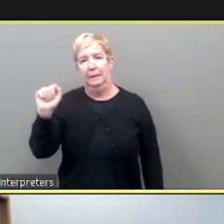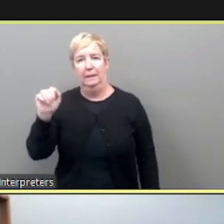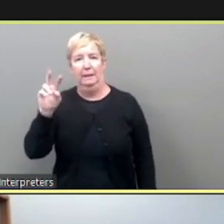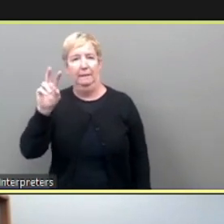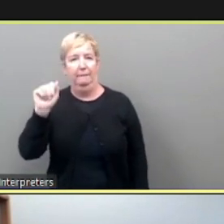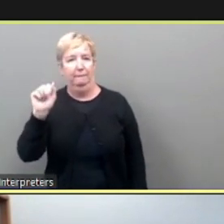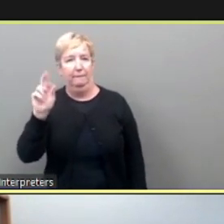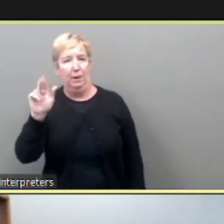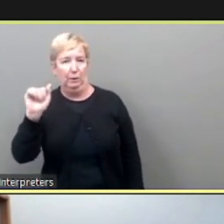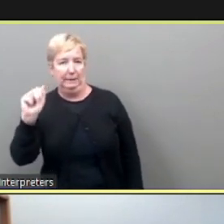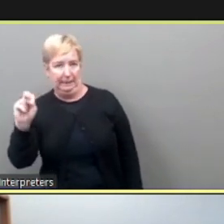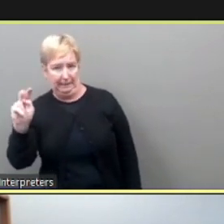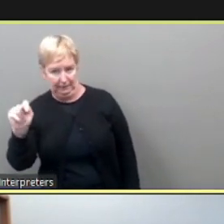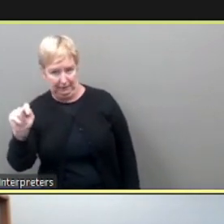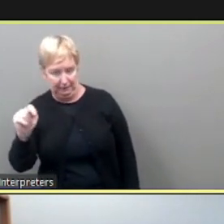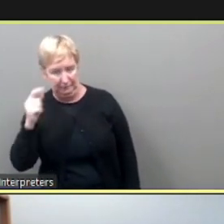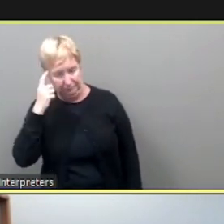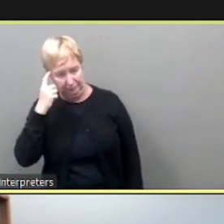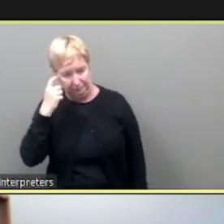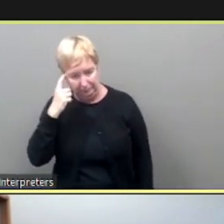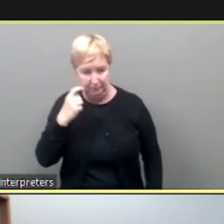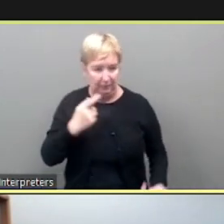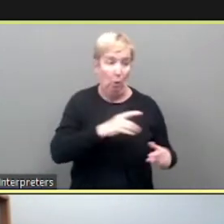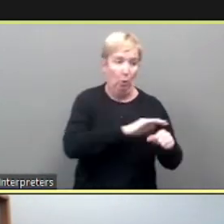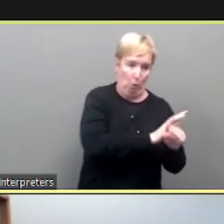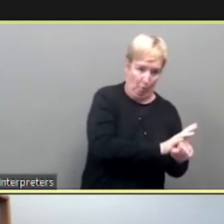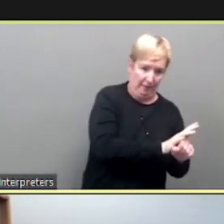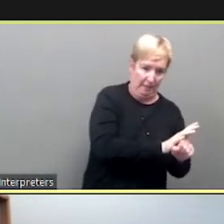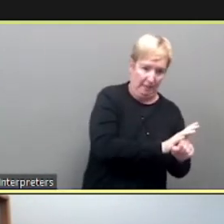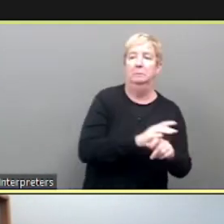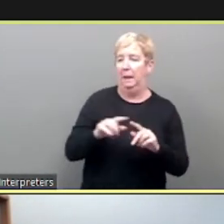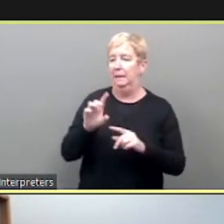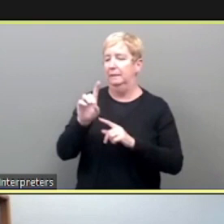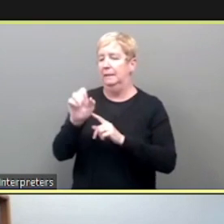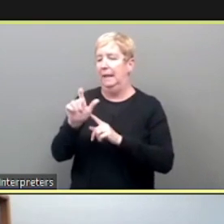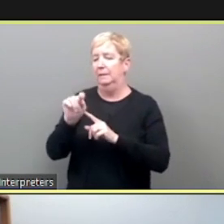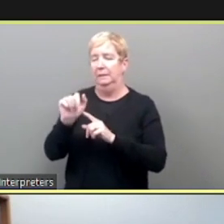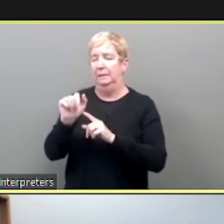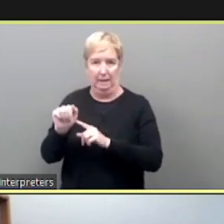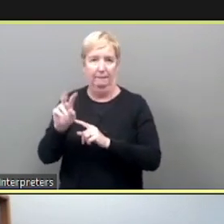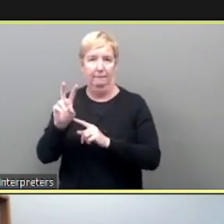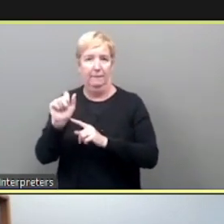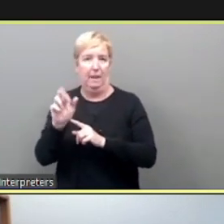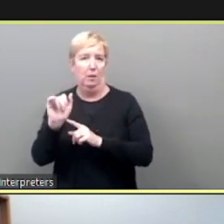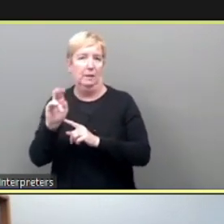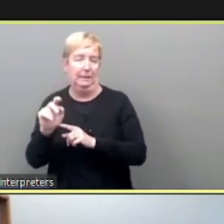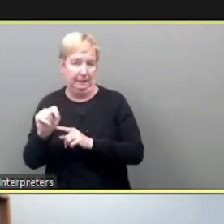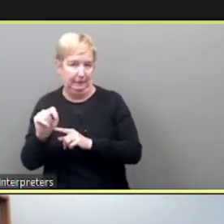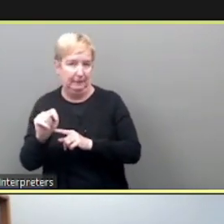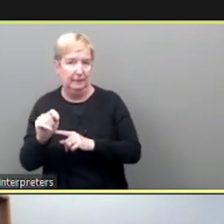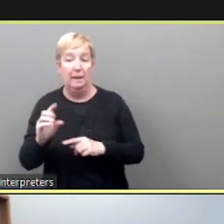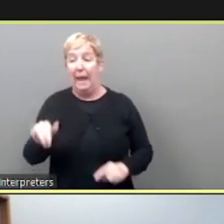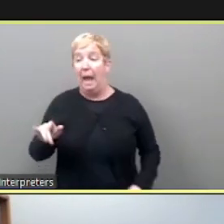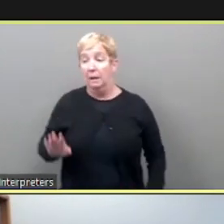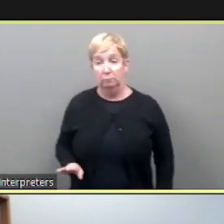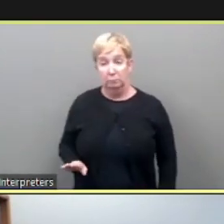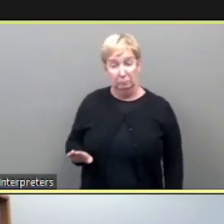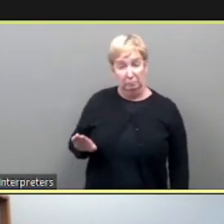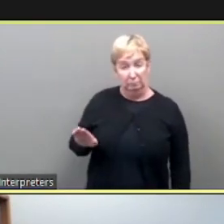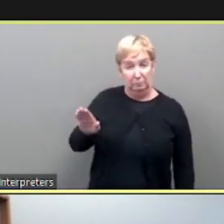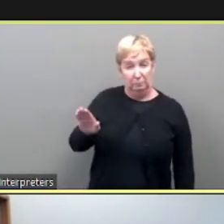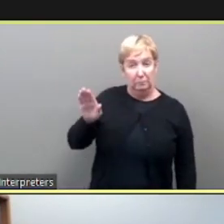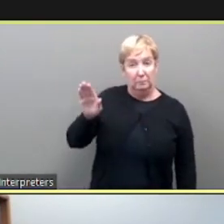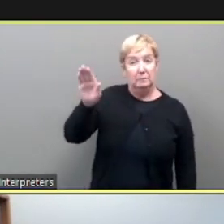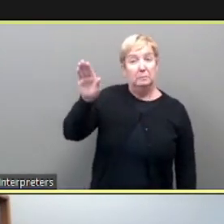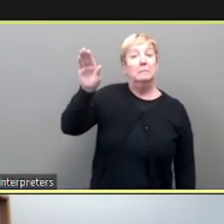variant of the virus that causes COVID-19. It looks like this surge in cases, as depicted on